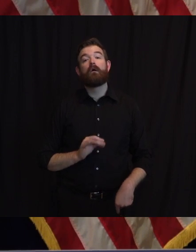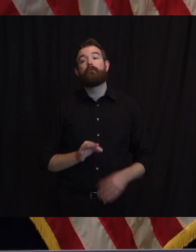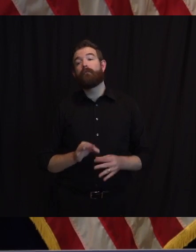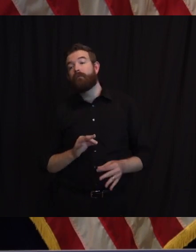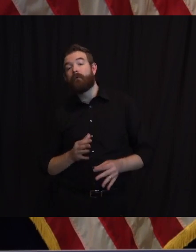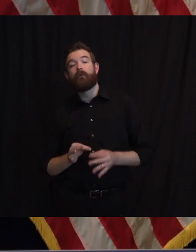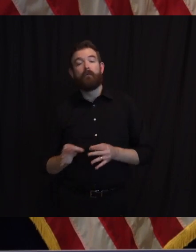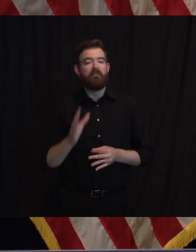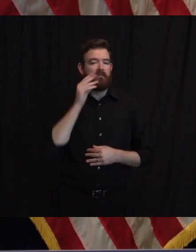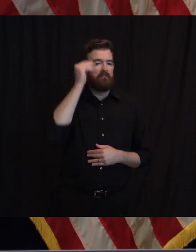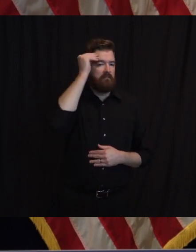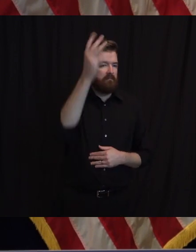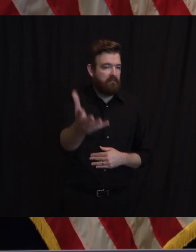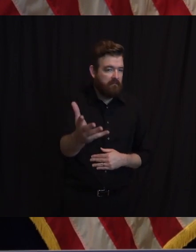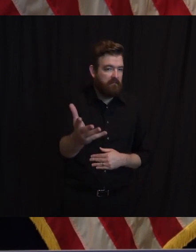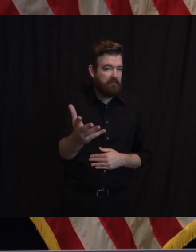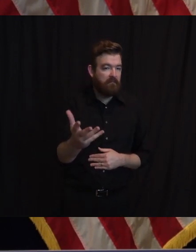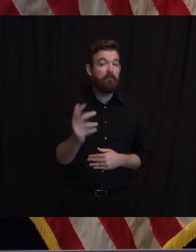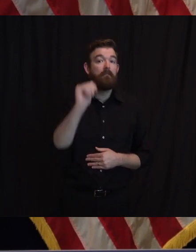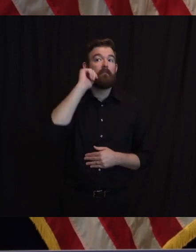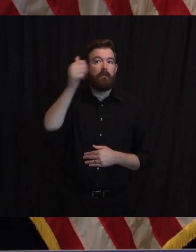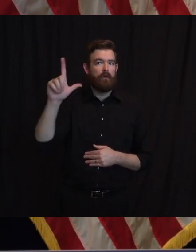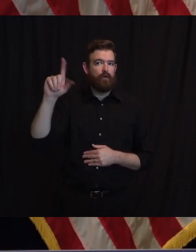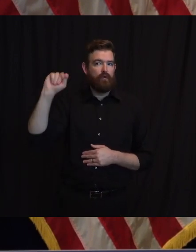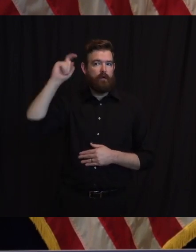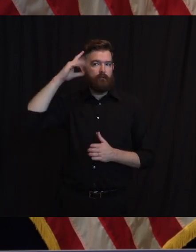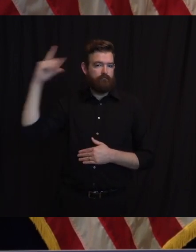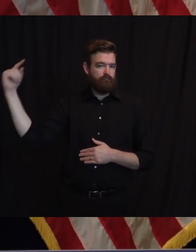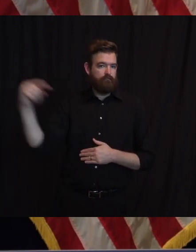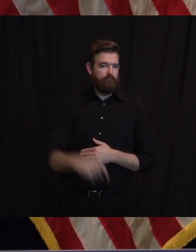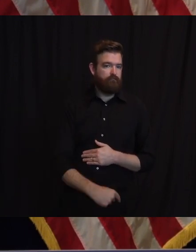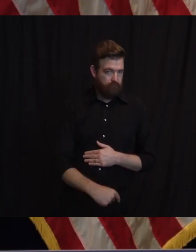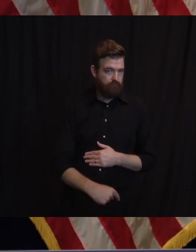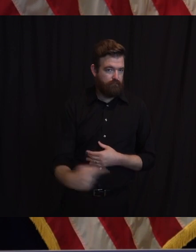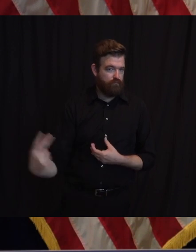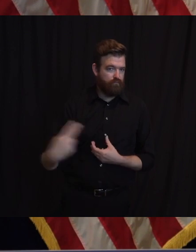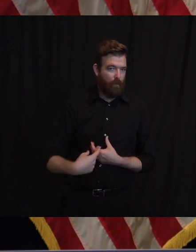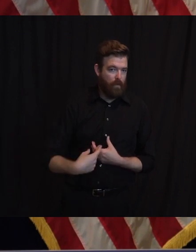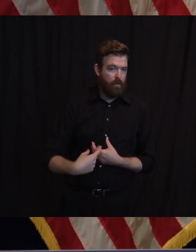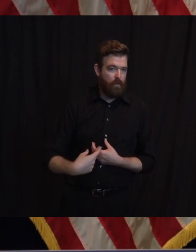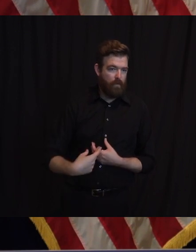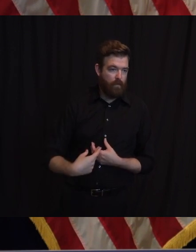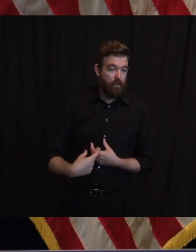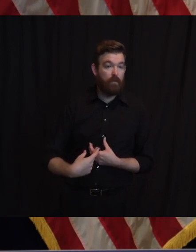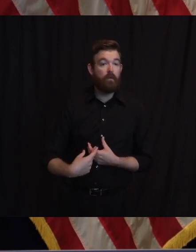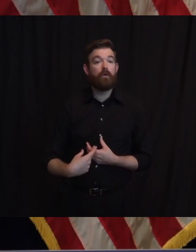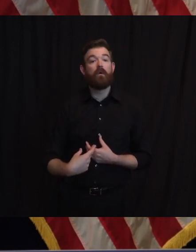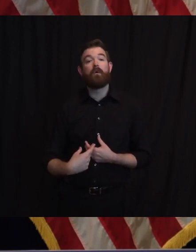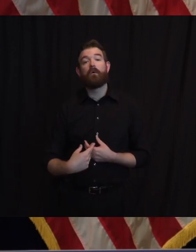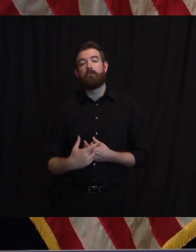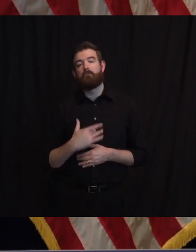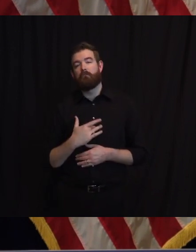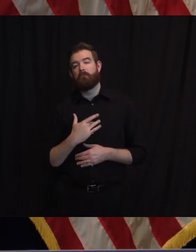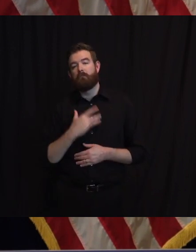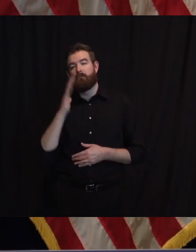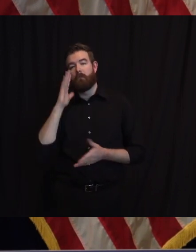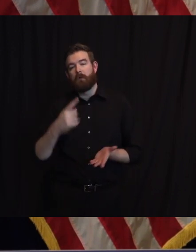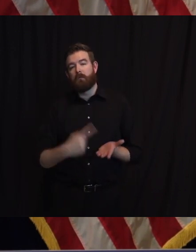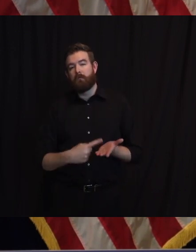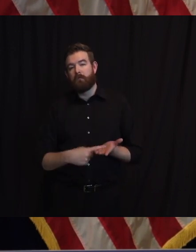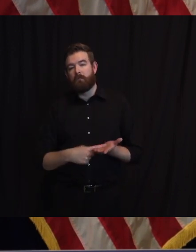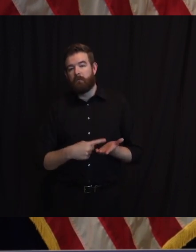us, and we will begin, I think, with a fair amount of specificity in some cases, and in other